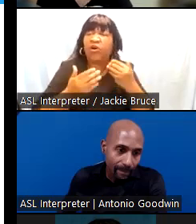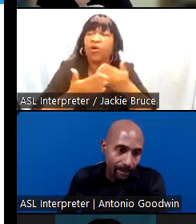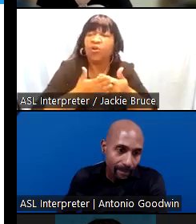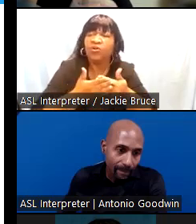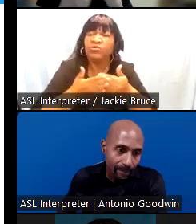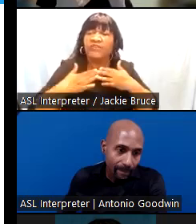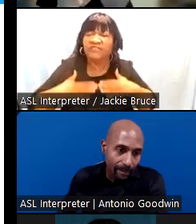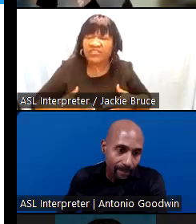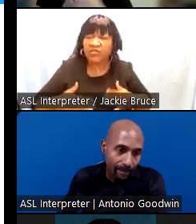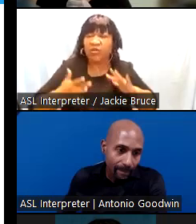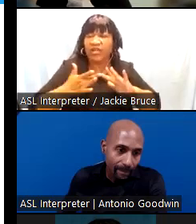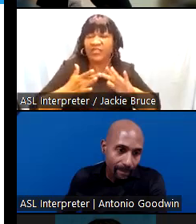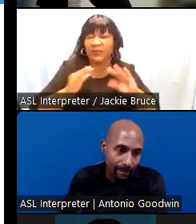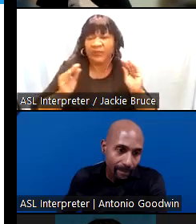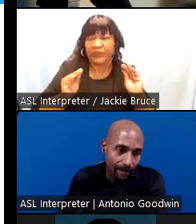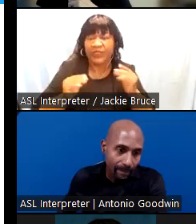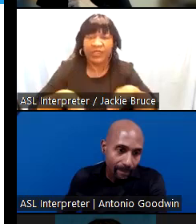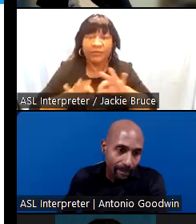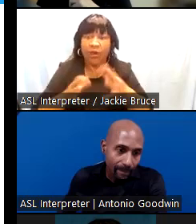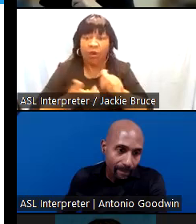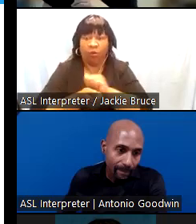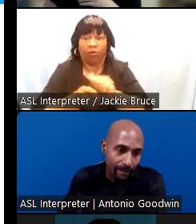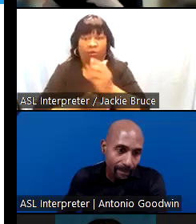contact, and make sure to wash your hands often.